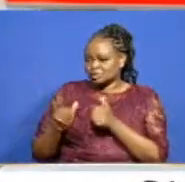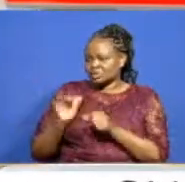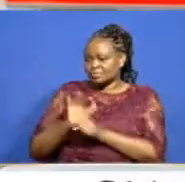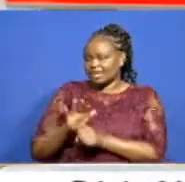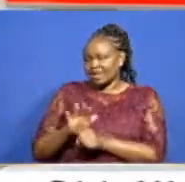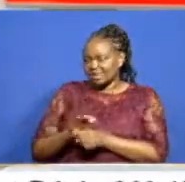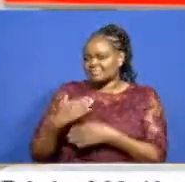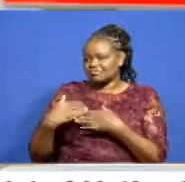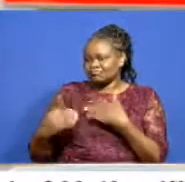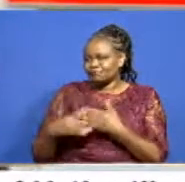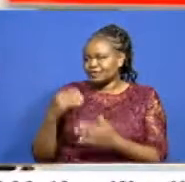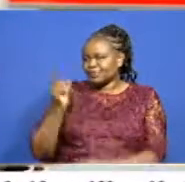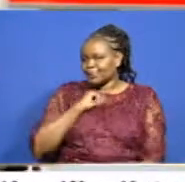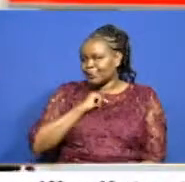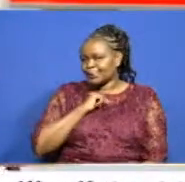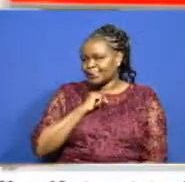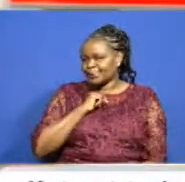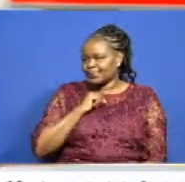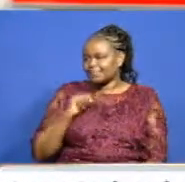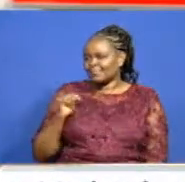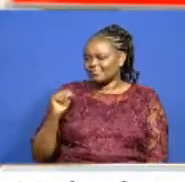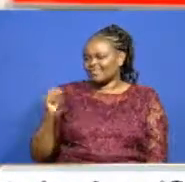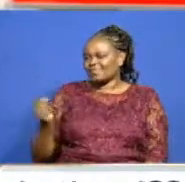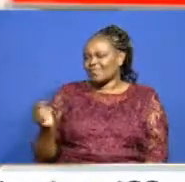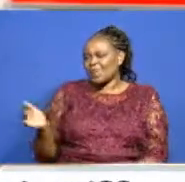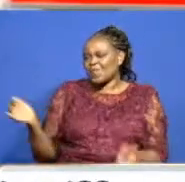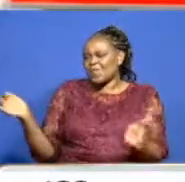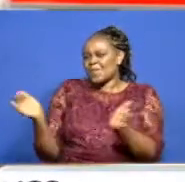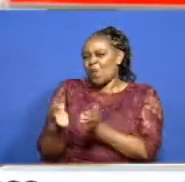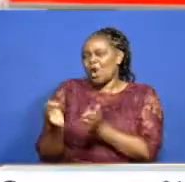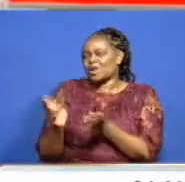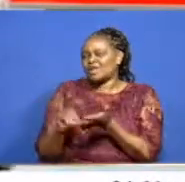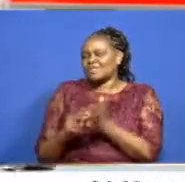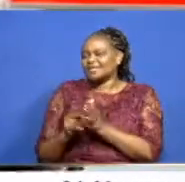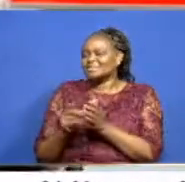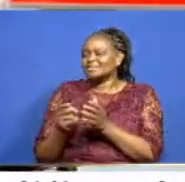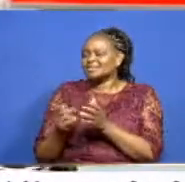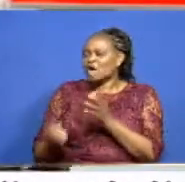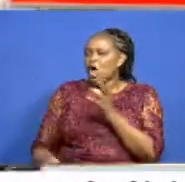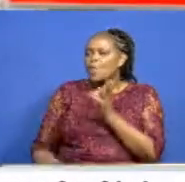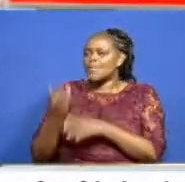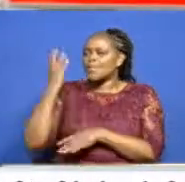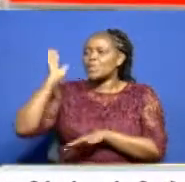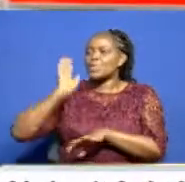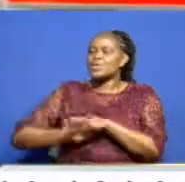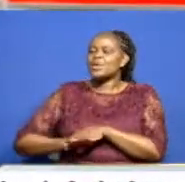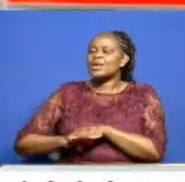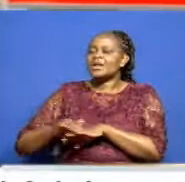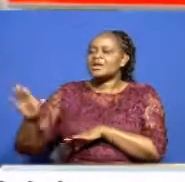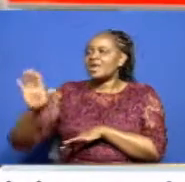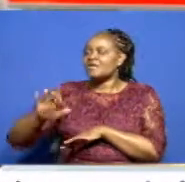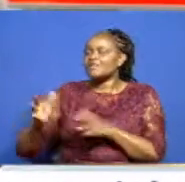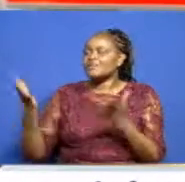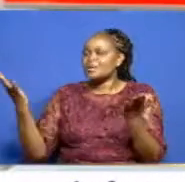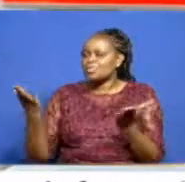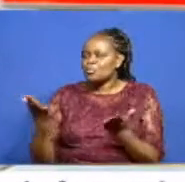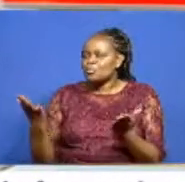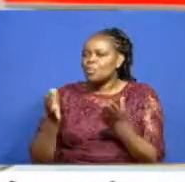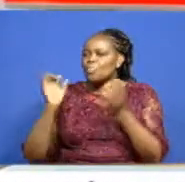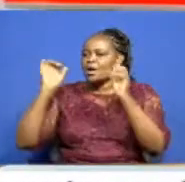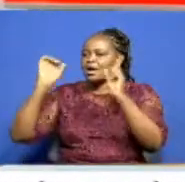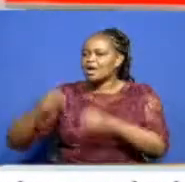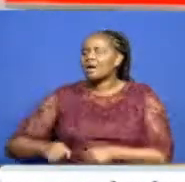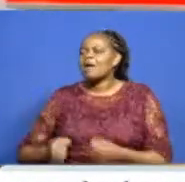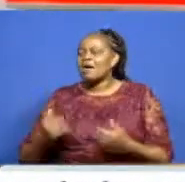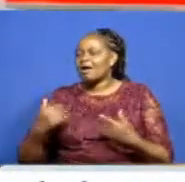are constructed is also confined. So establishing a very good environment where we could even establish